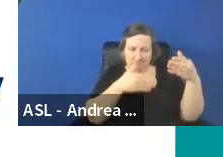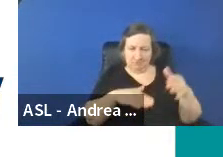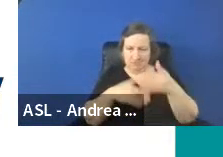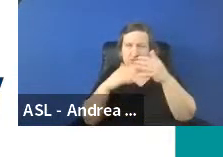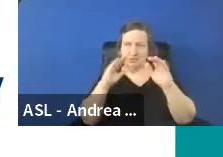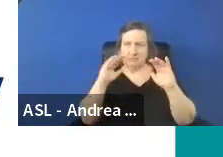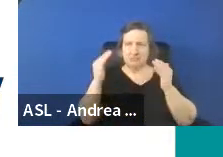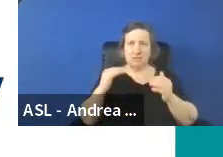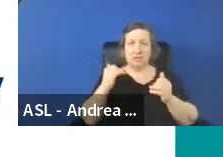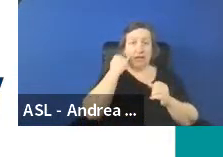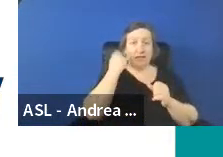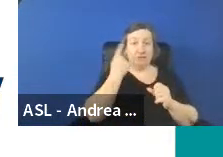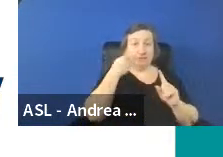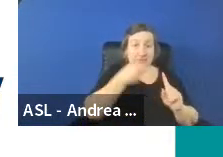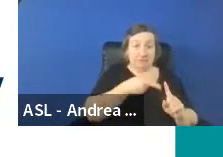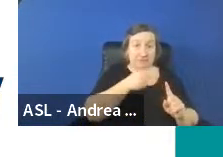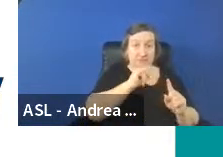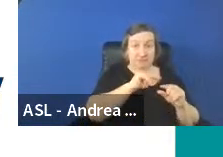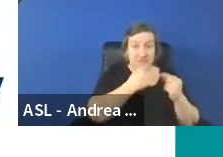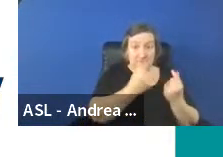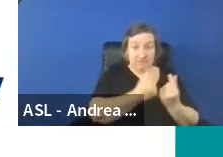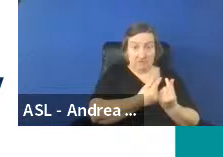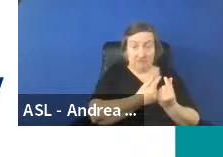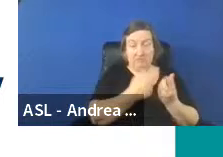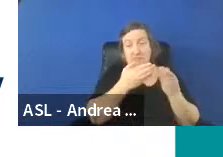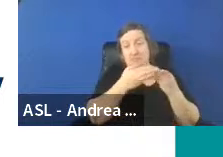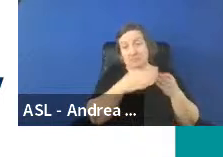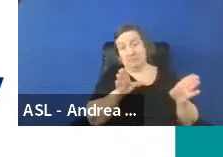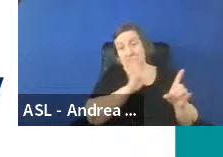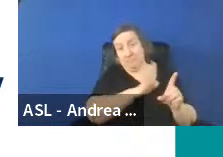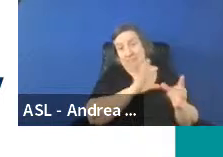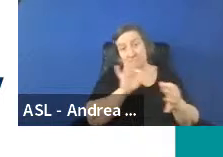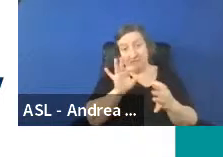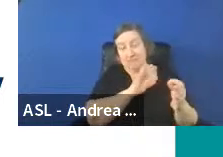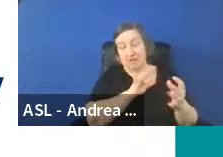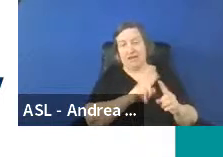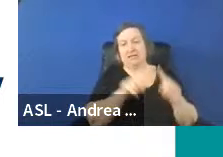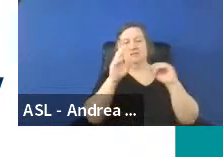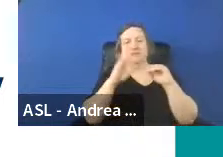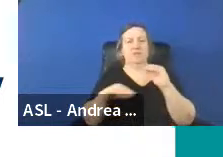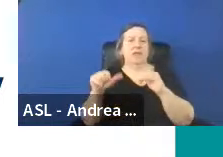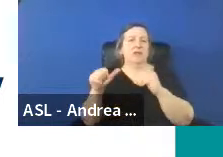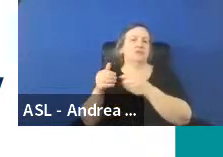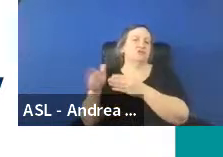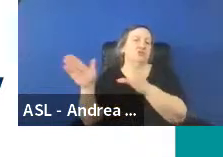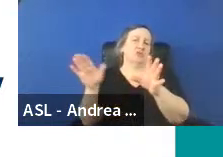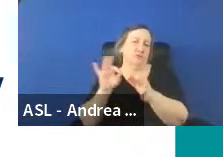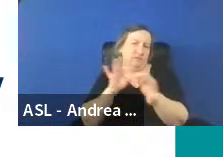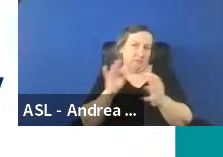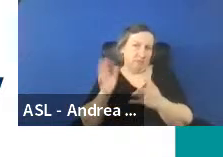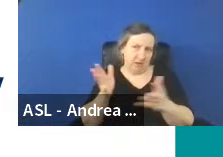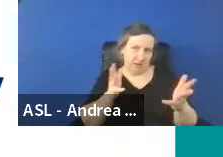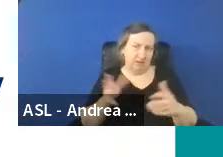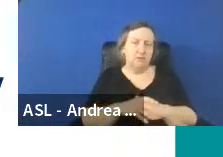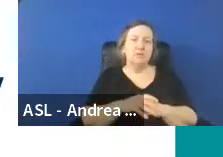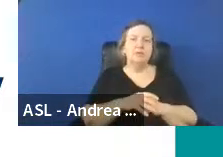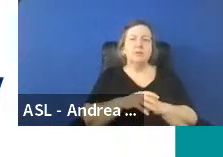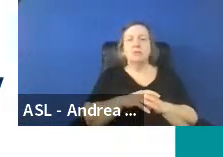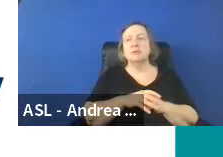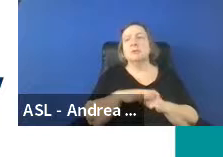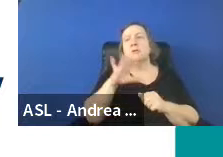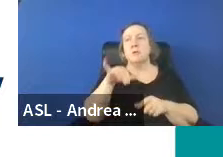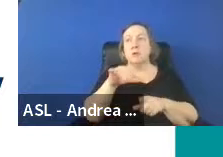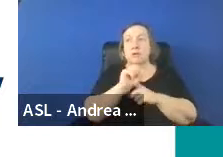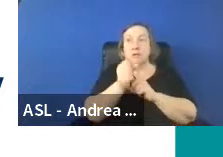where one of those specific groups overall feedback differed from the overall feedback. So in this